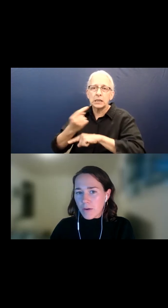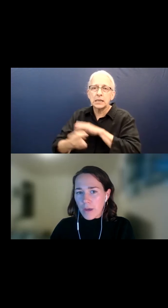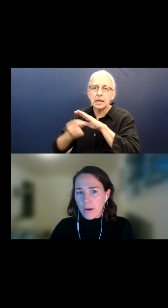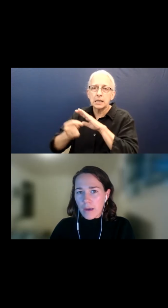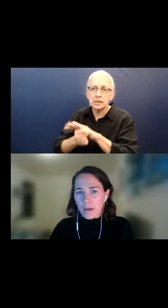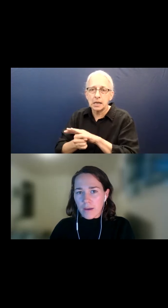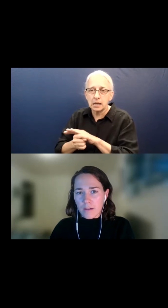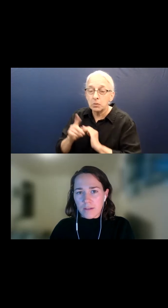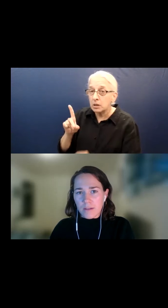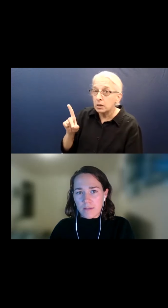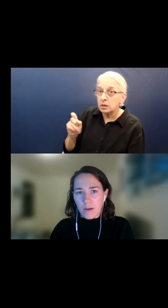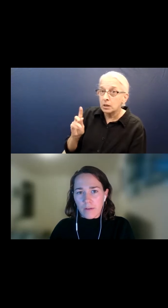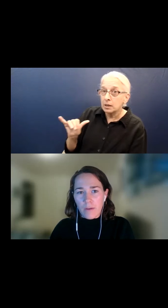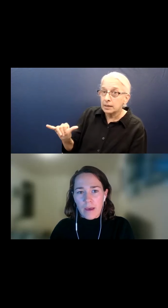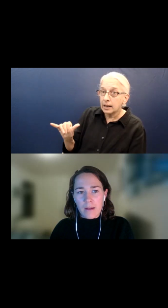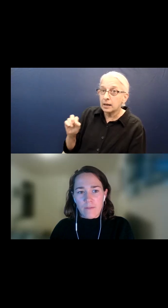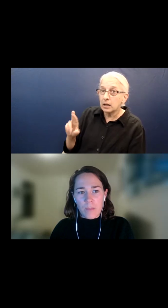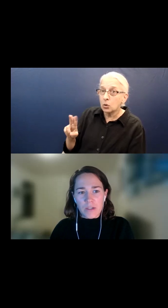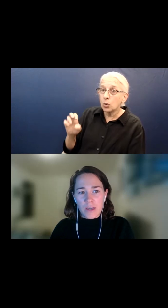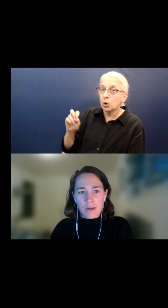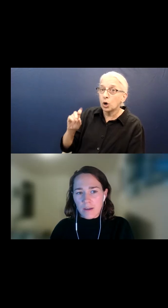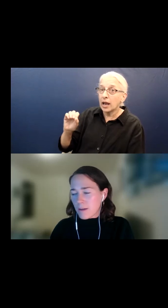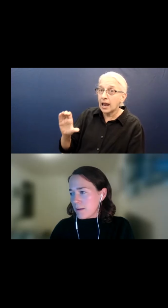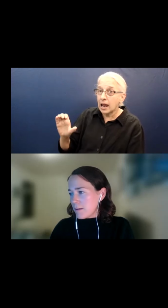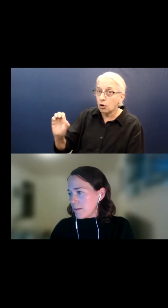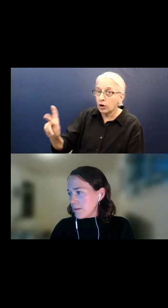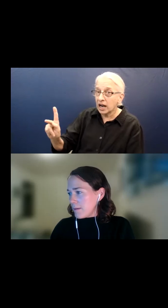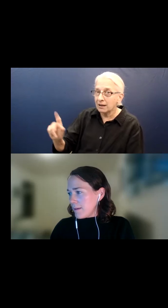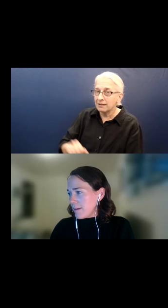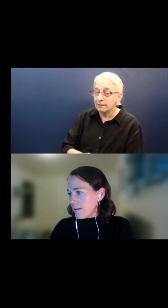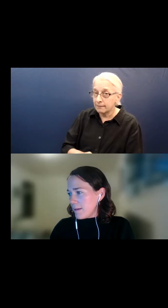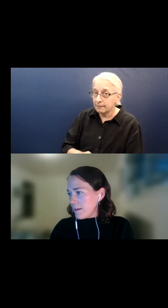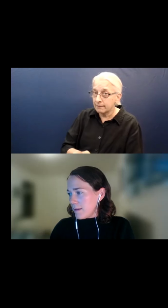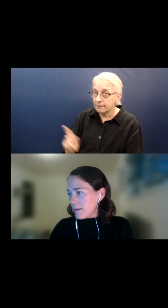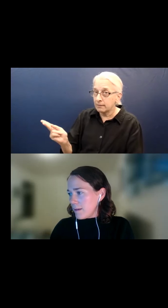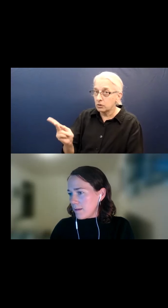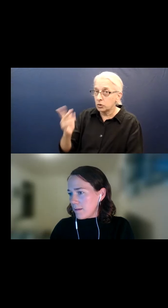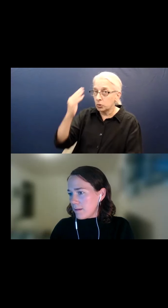Danny or Eric, do y'all know that information?